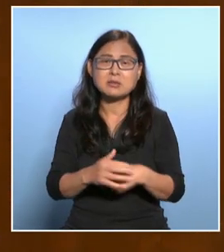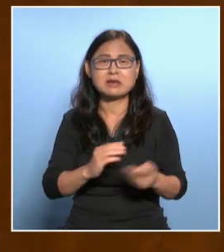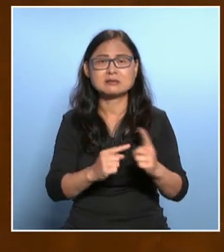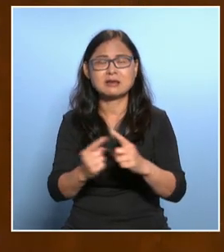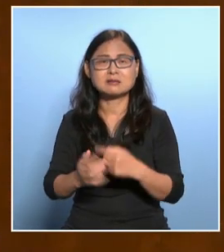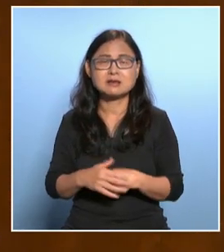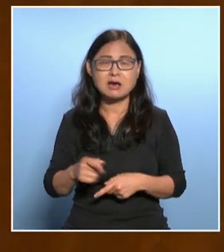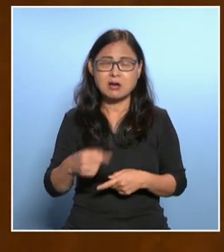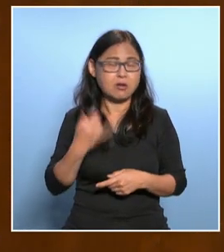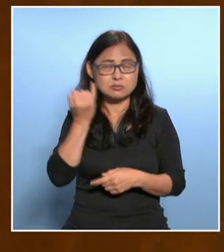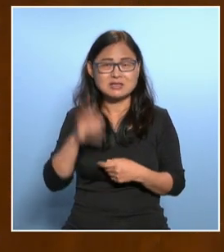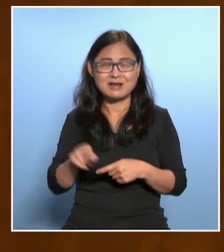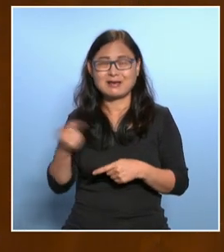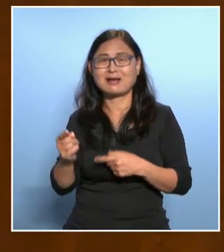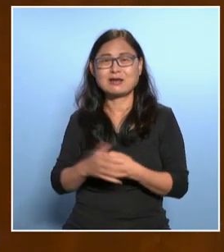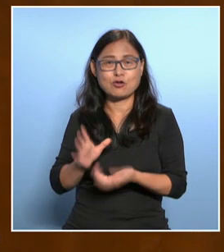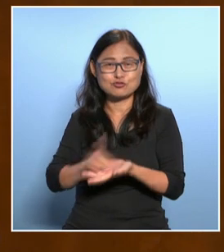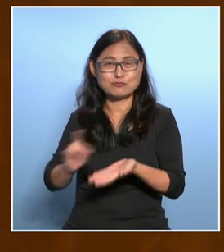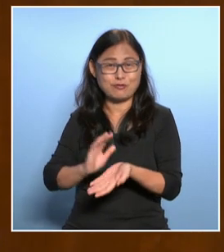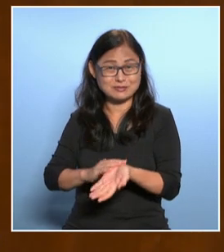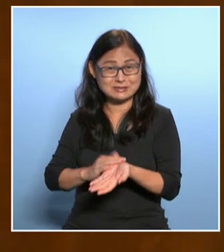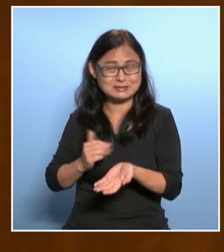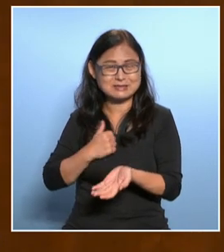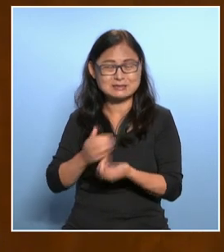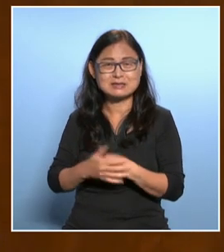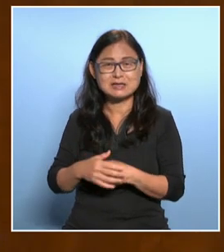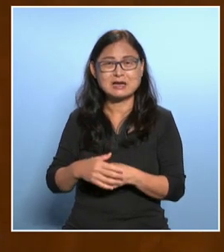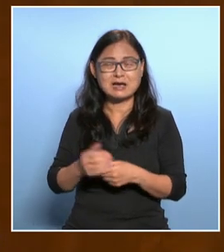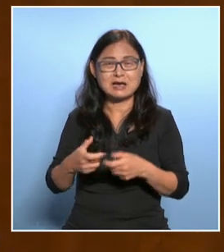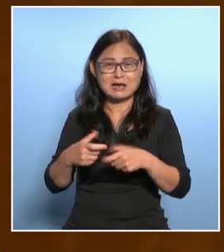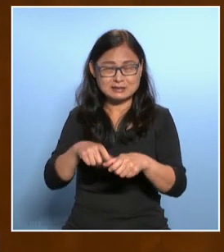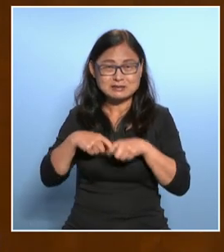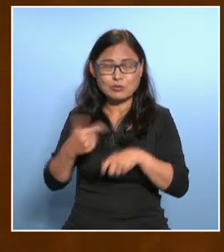Our grassroots and patients are suffering because of this.